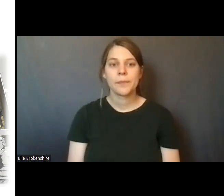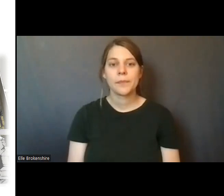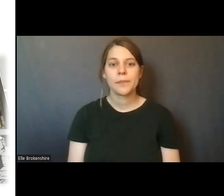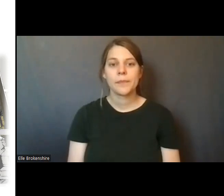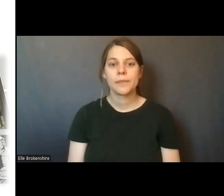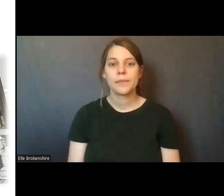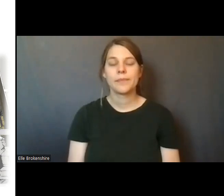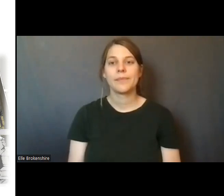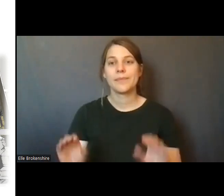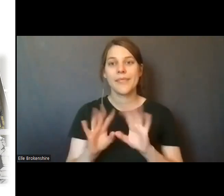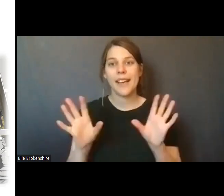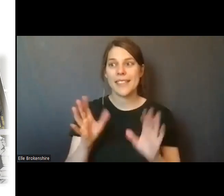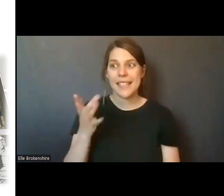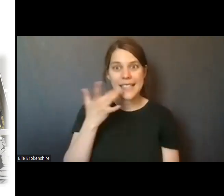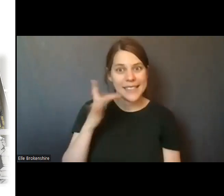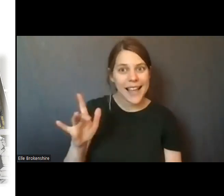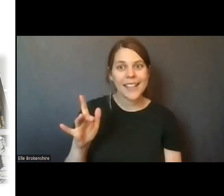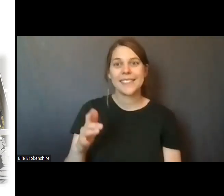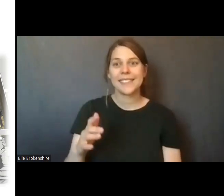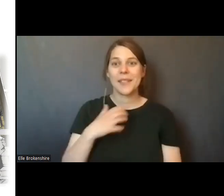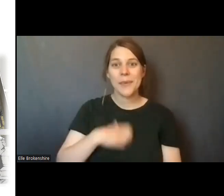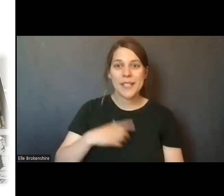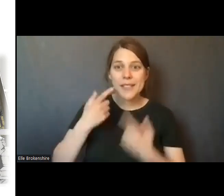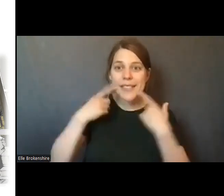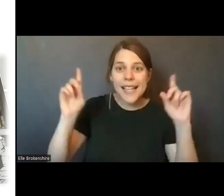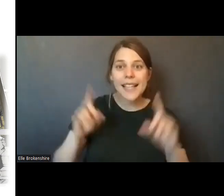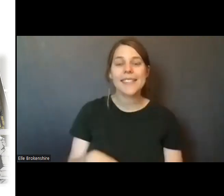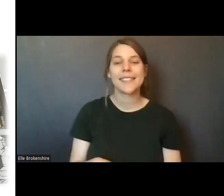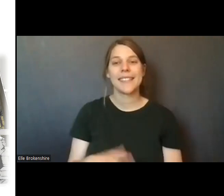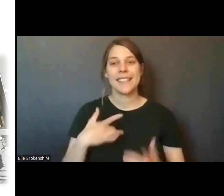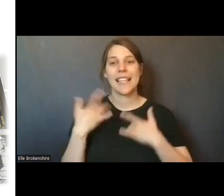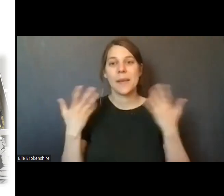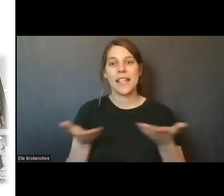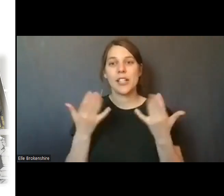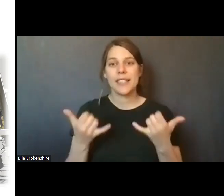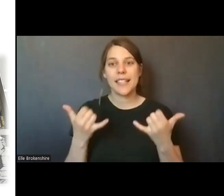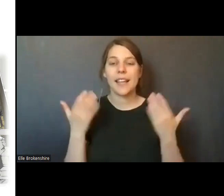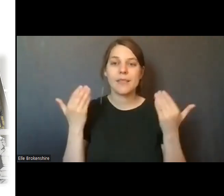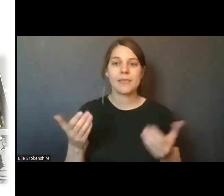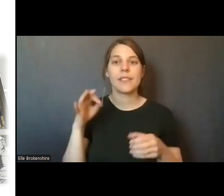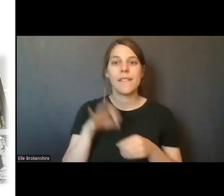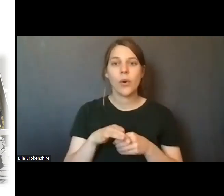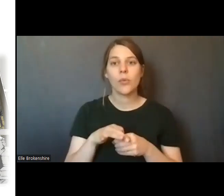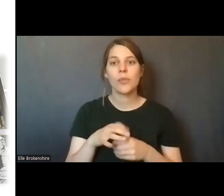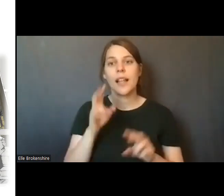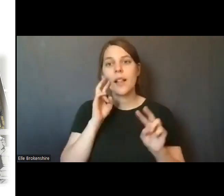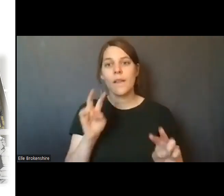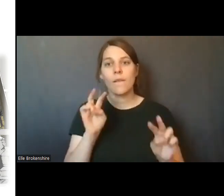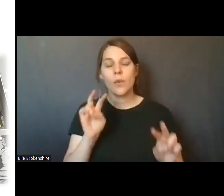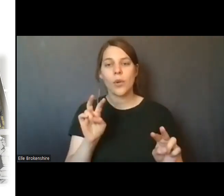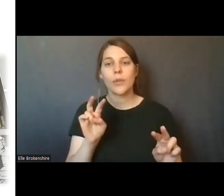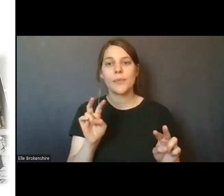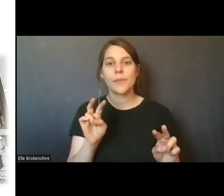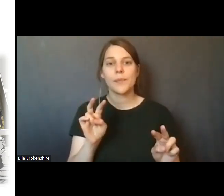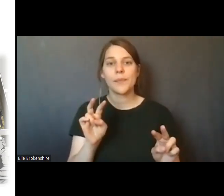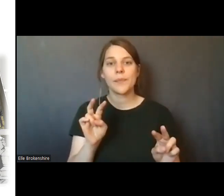obviously wish you nothing but success. Excited that we're here today to take this vote and look forward to seeing